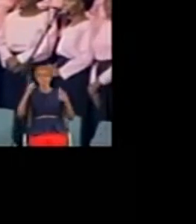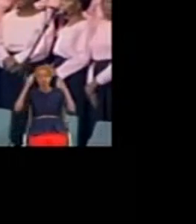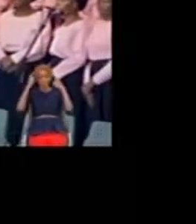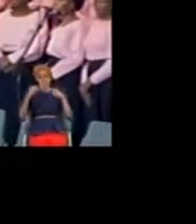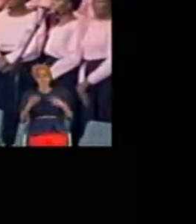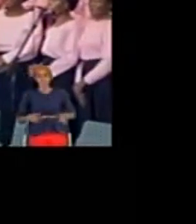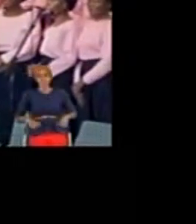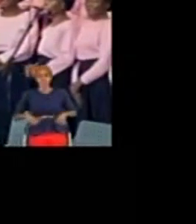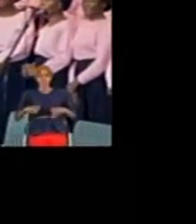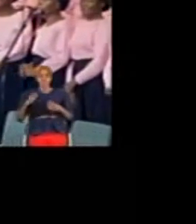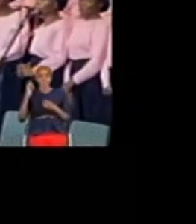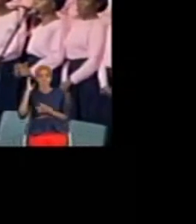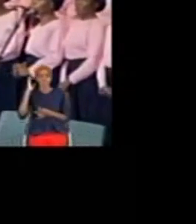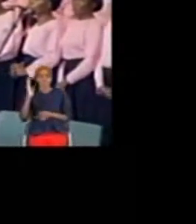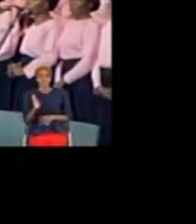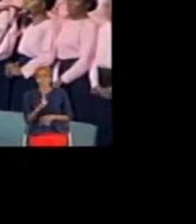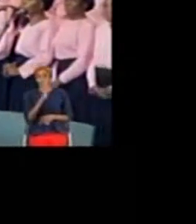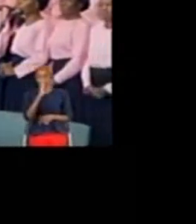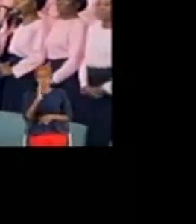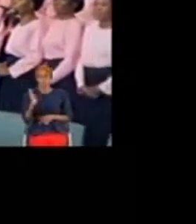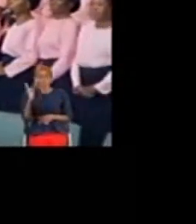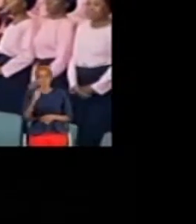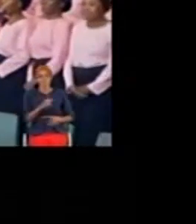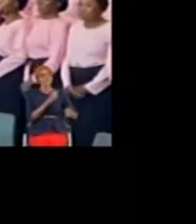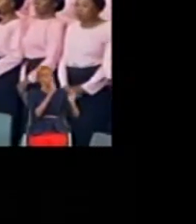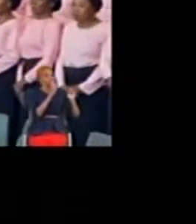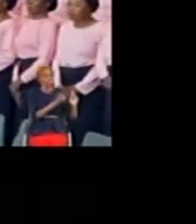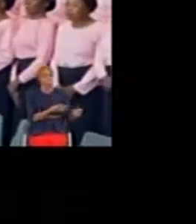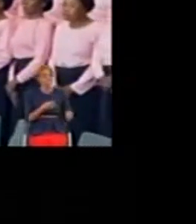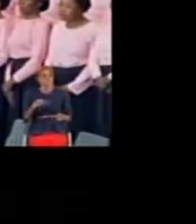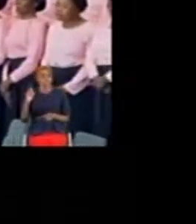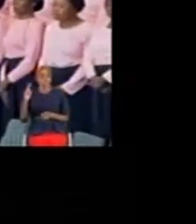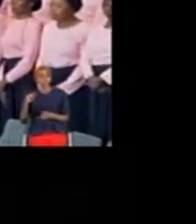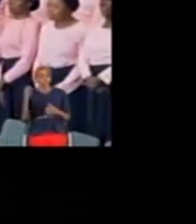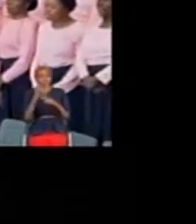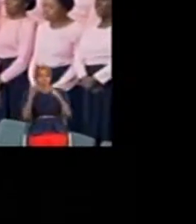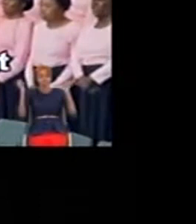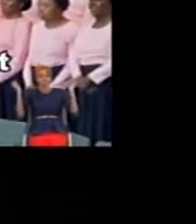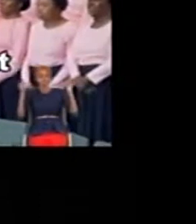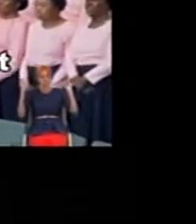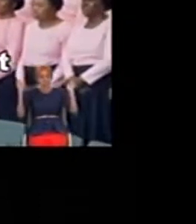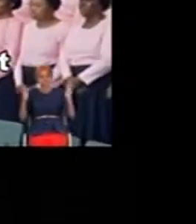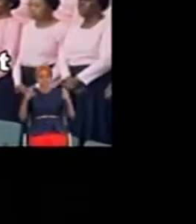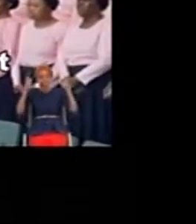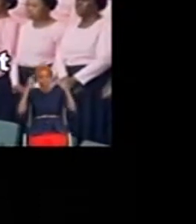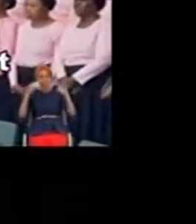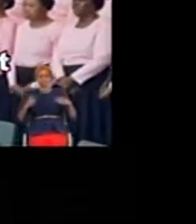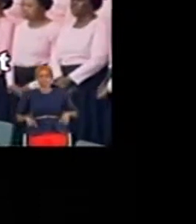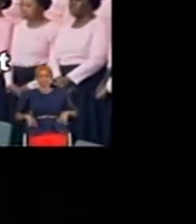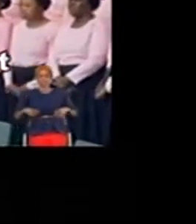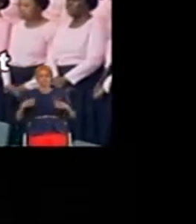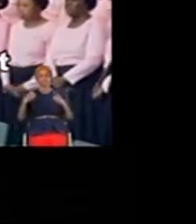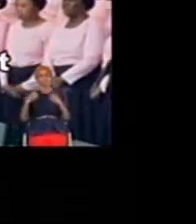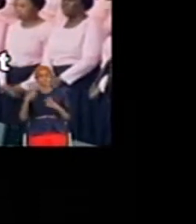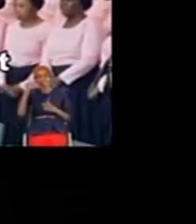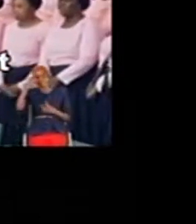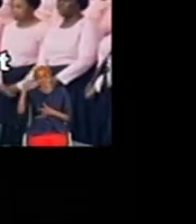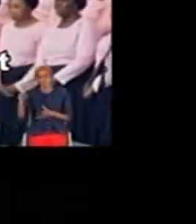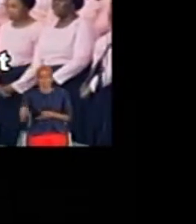A crown of life will be the reward for the victorious. A crown of